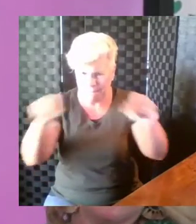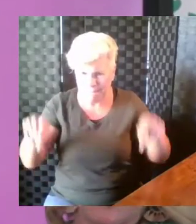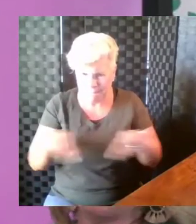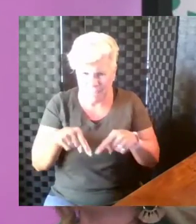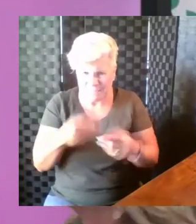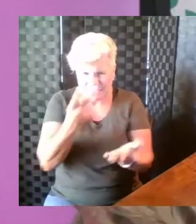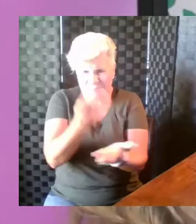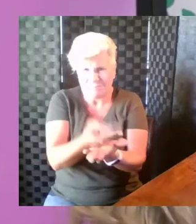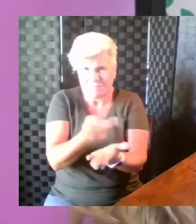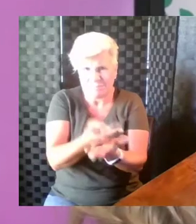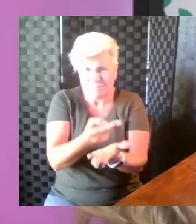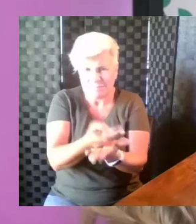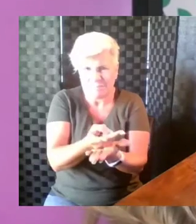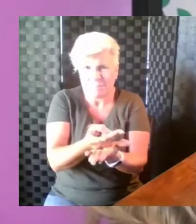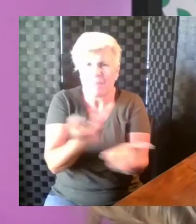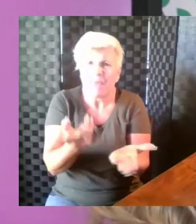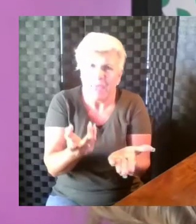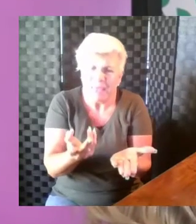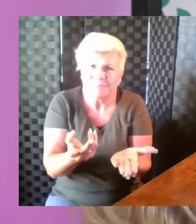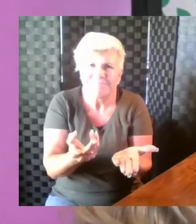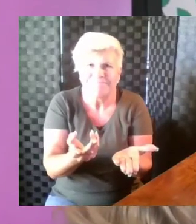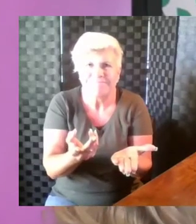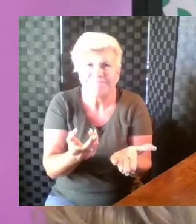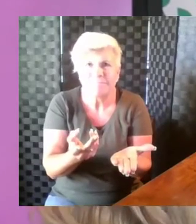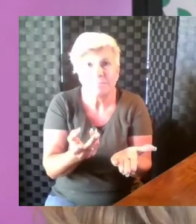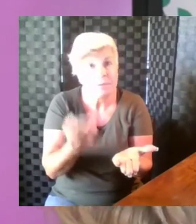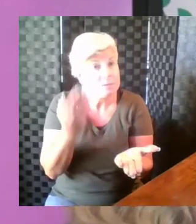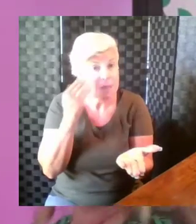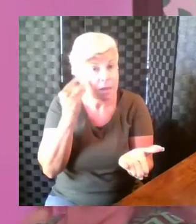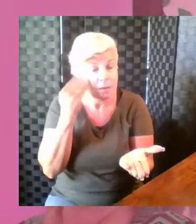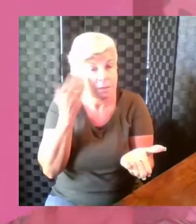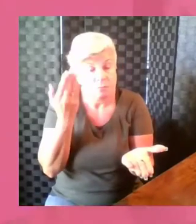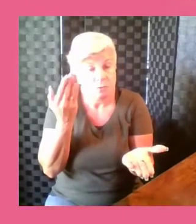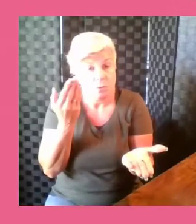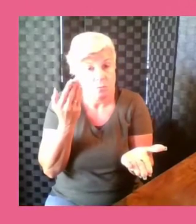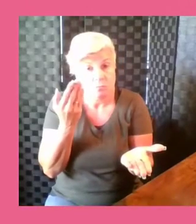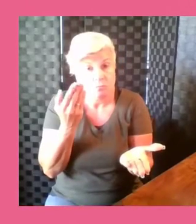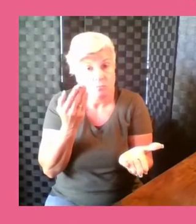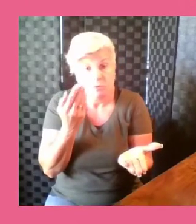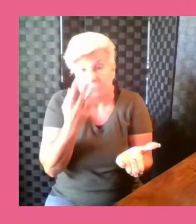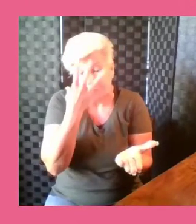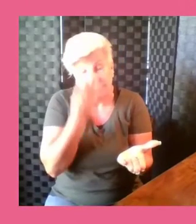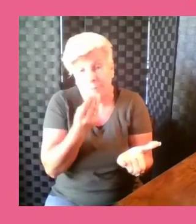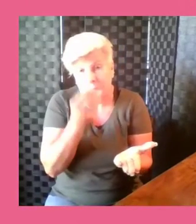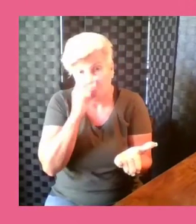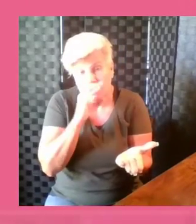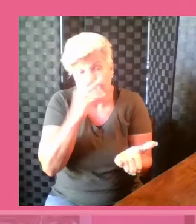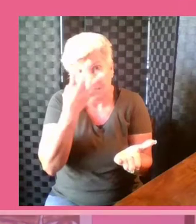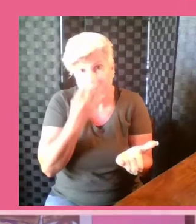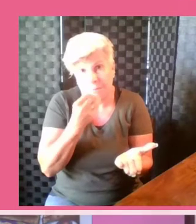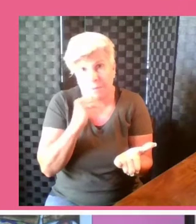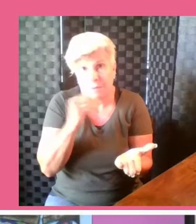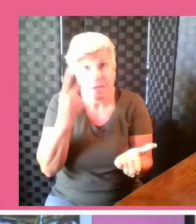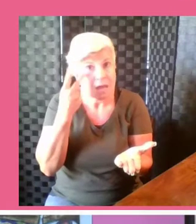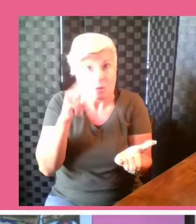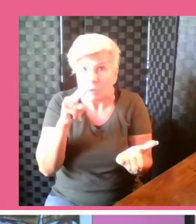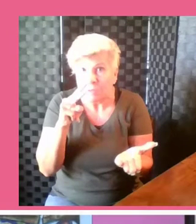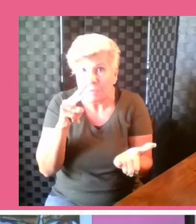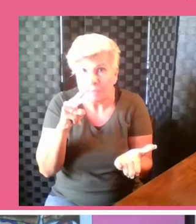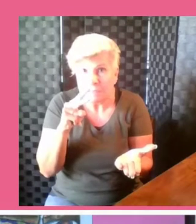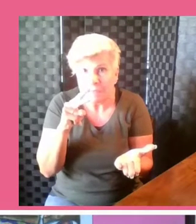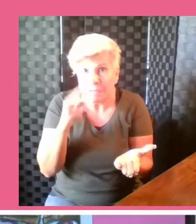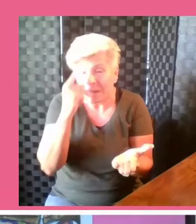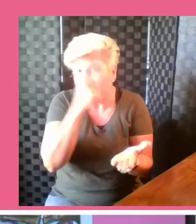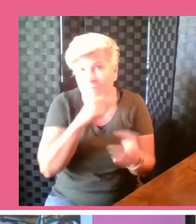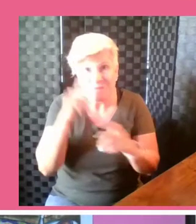a bassinet. And that's really all I noticed. She's not really doing anything else. I'm not looking at her